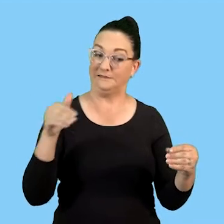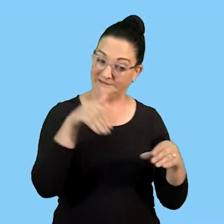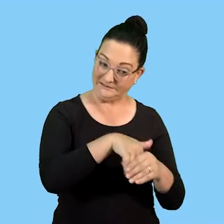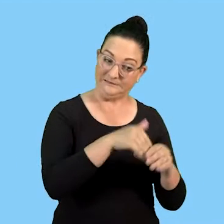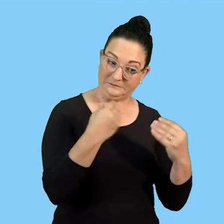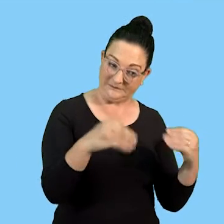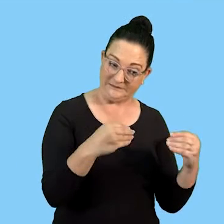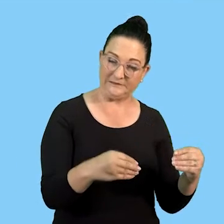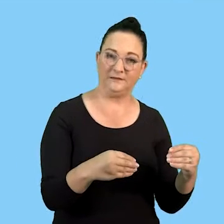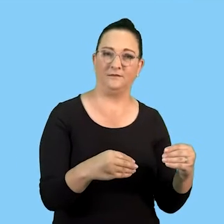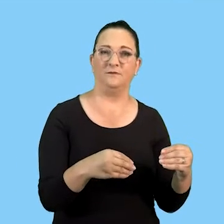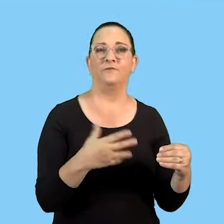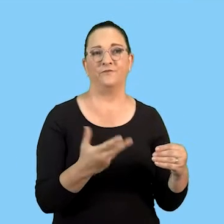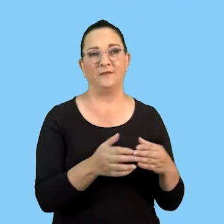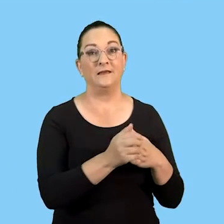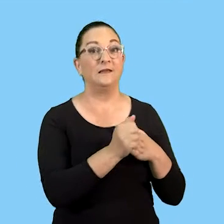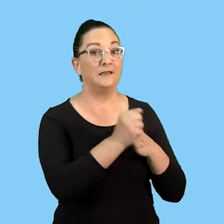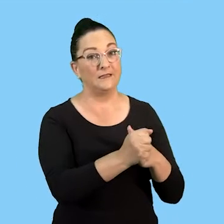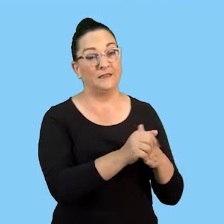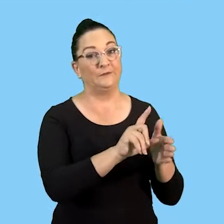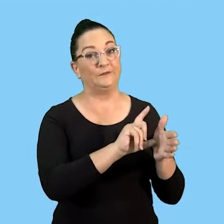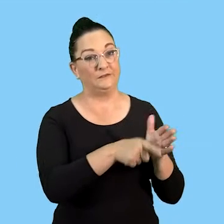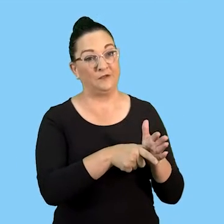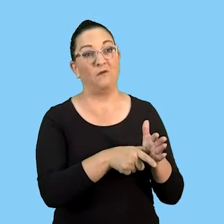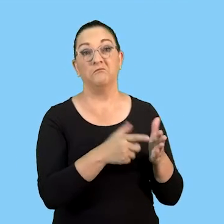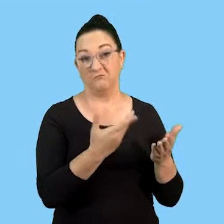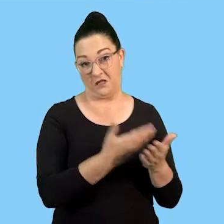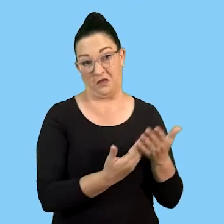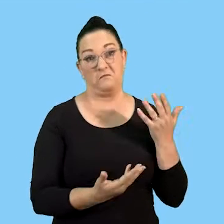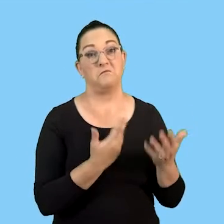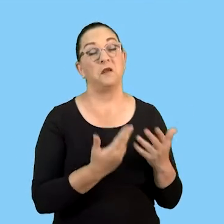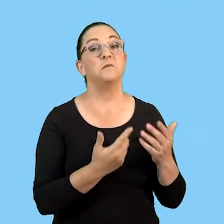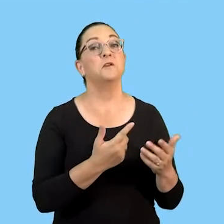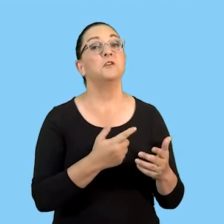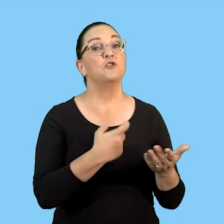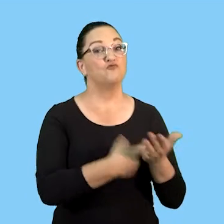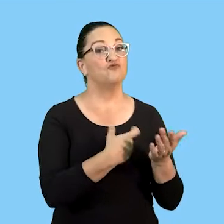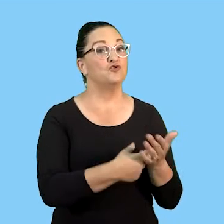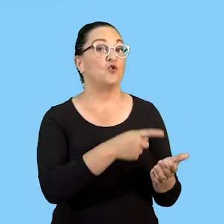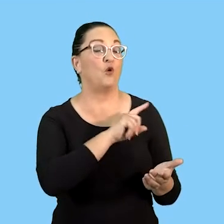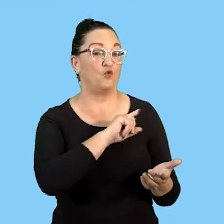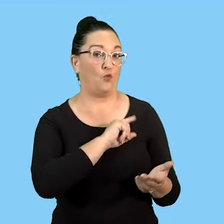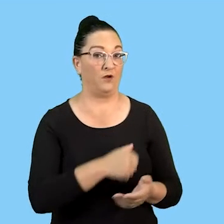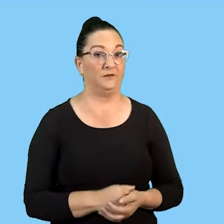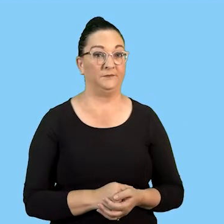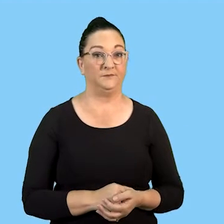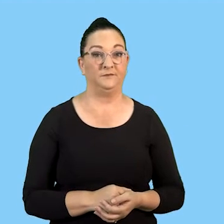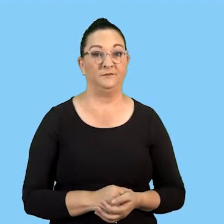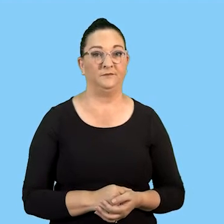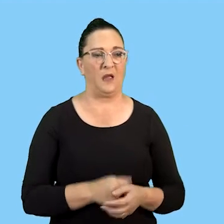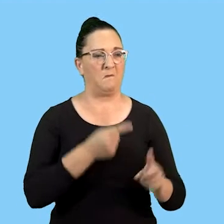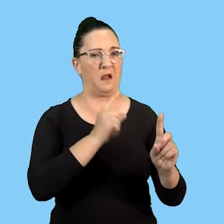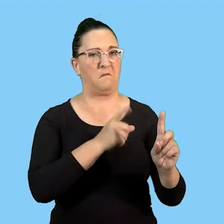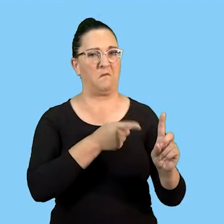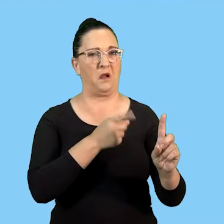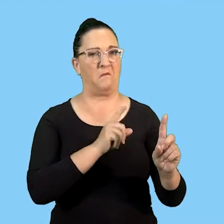business. Leadership styles used could be the cause of conflict. For example, autocratic